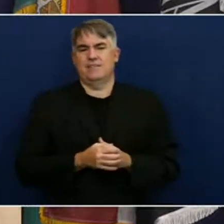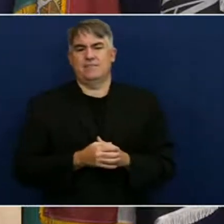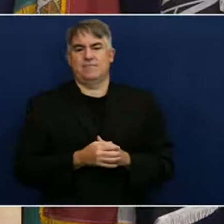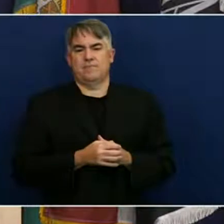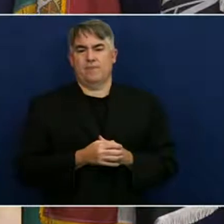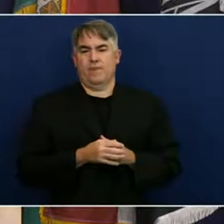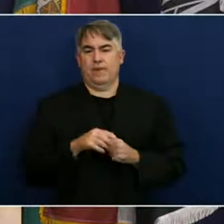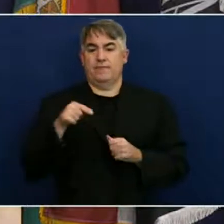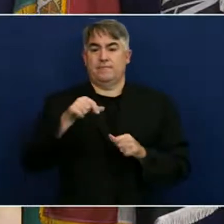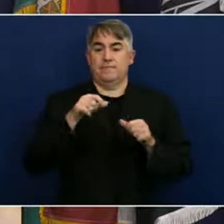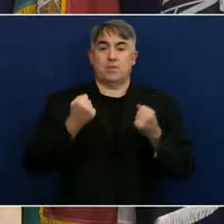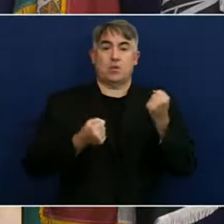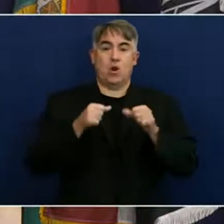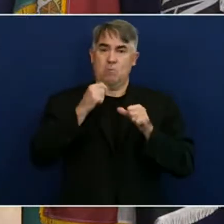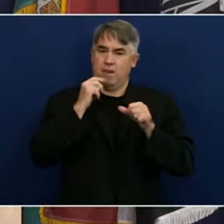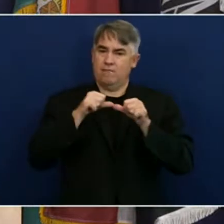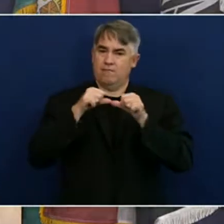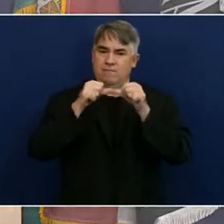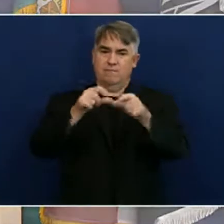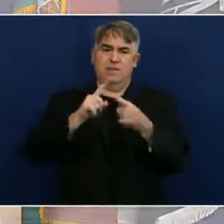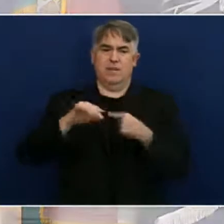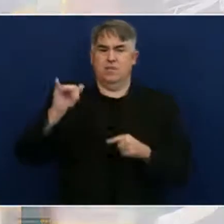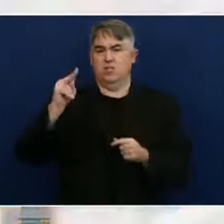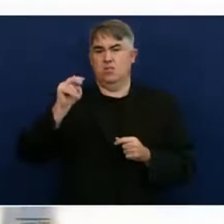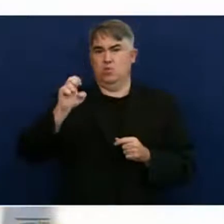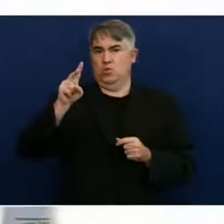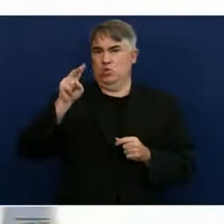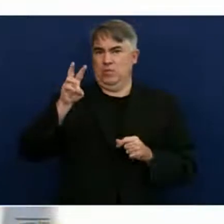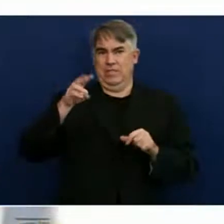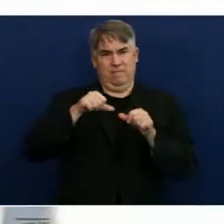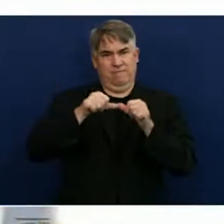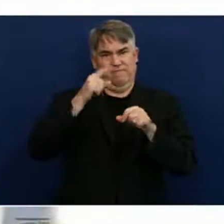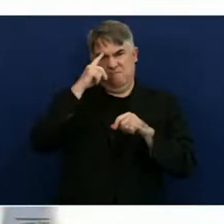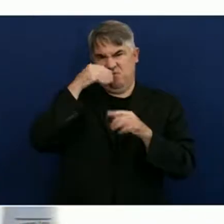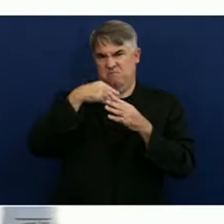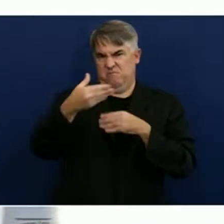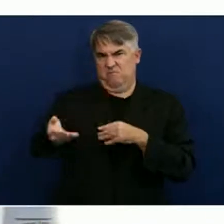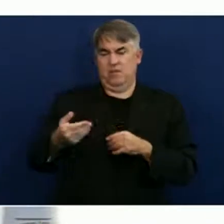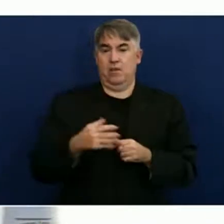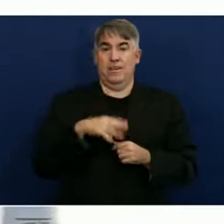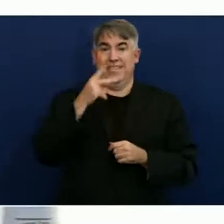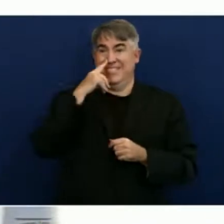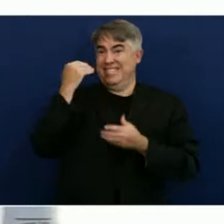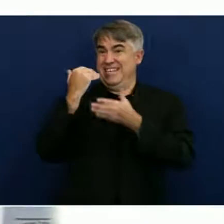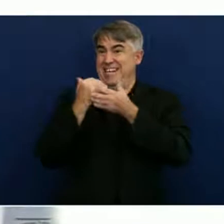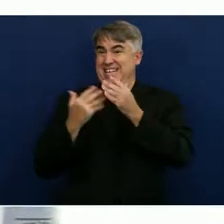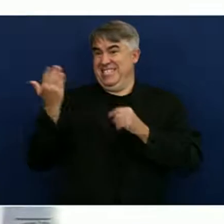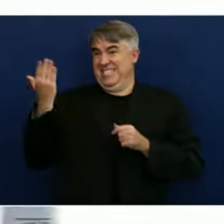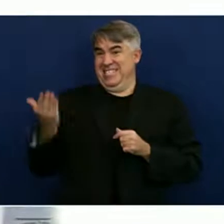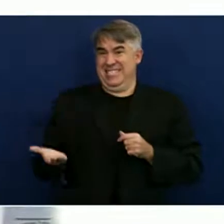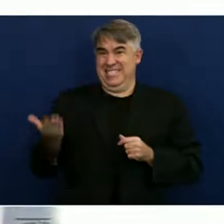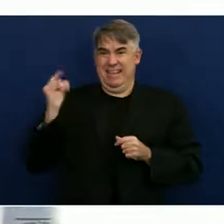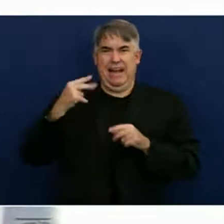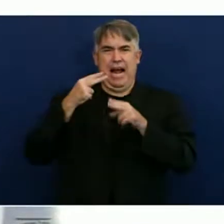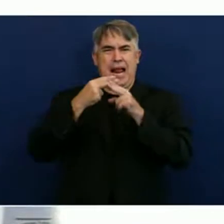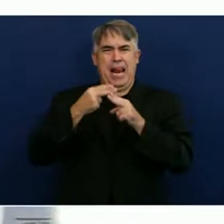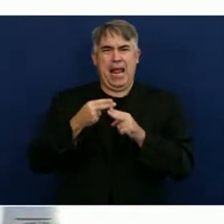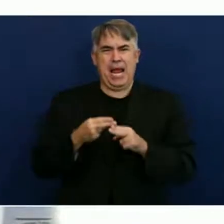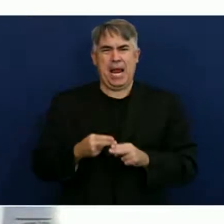County. I want to bring up the slide and show you just a few of the locations. You can get a full update of these on our website at